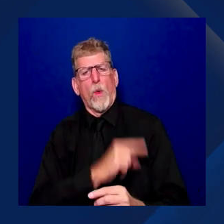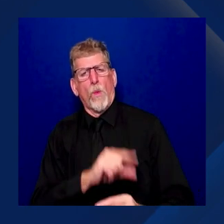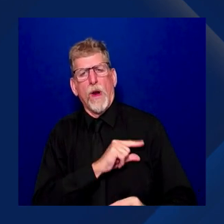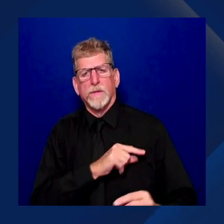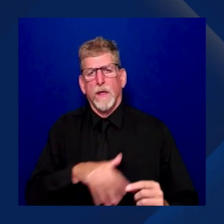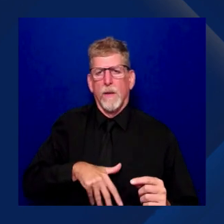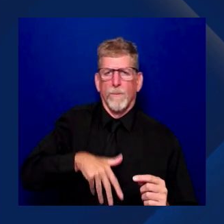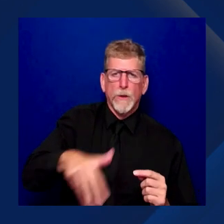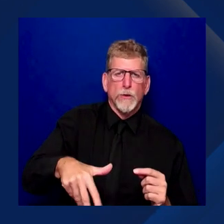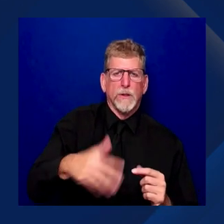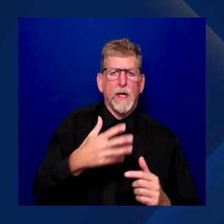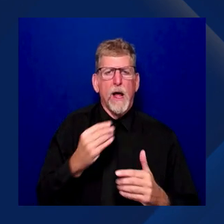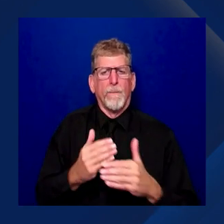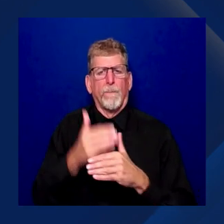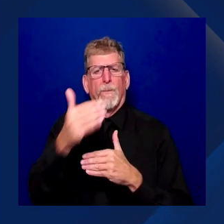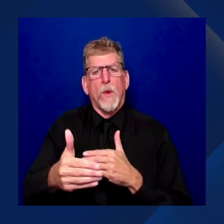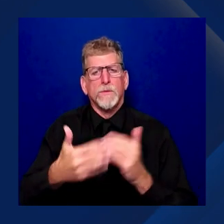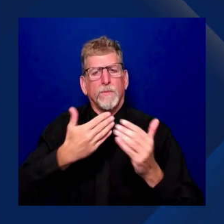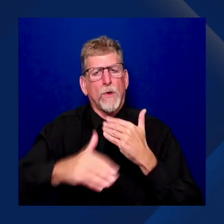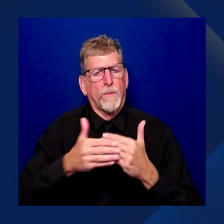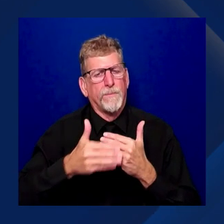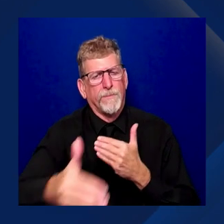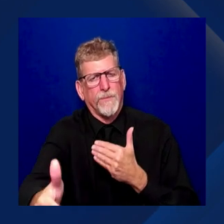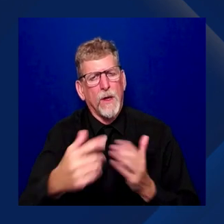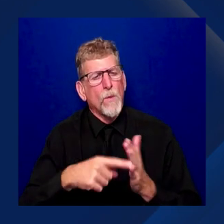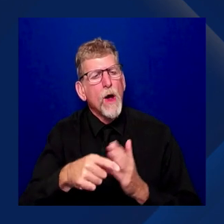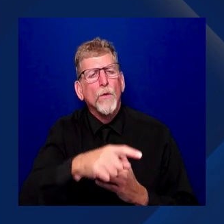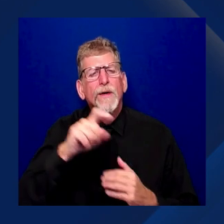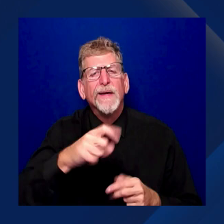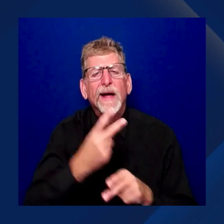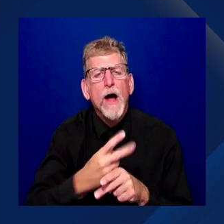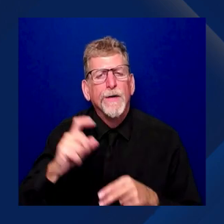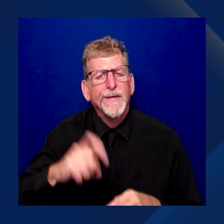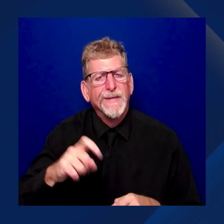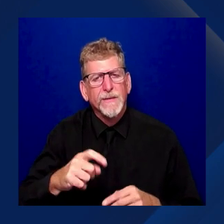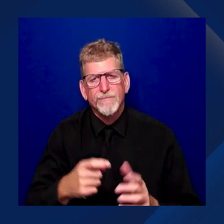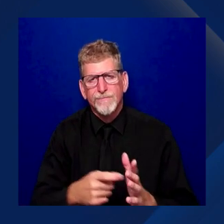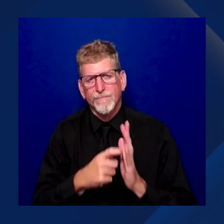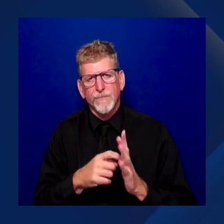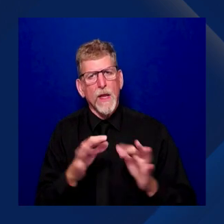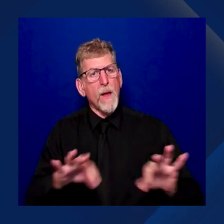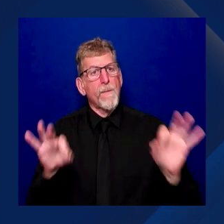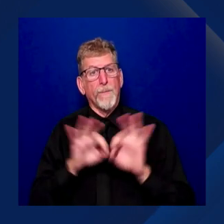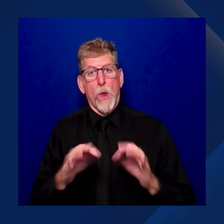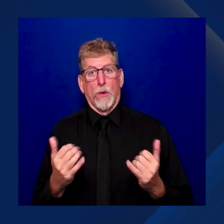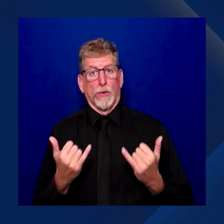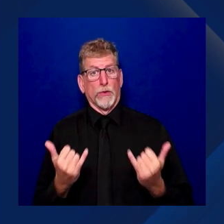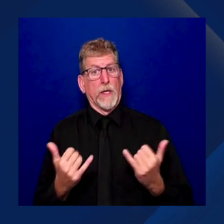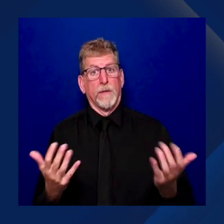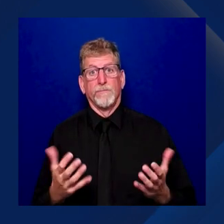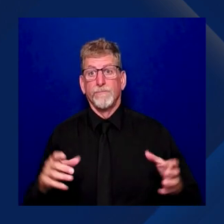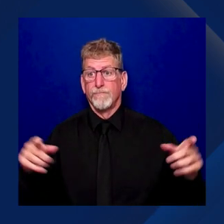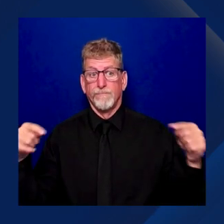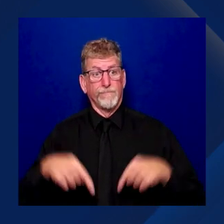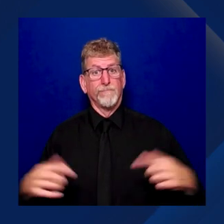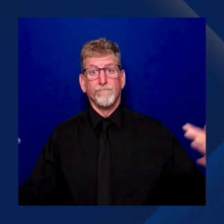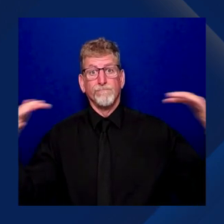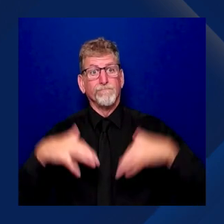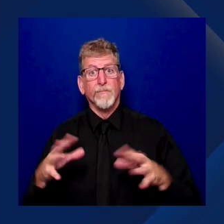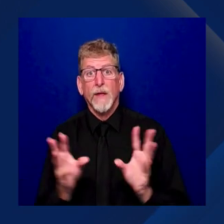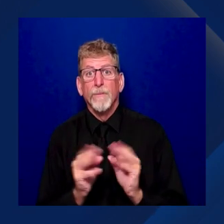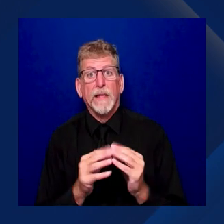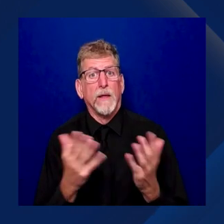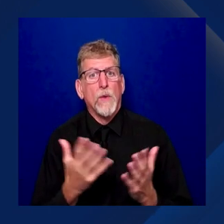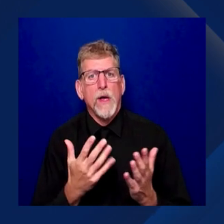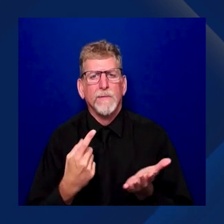Equally important, today's event will help demonstrate in terms that are both tragic and infuriating why our